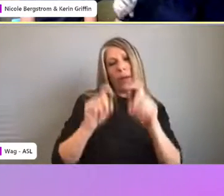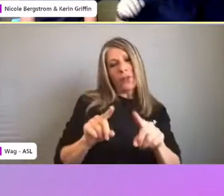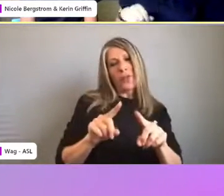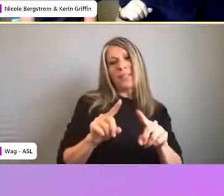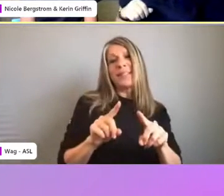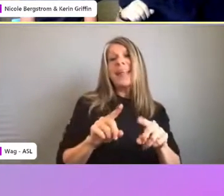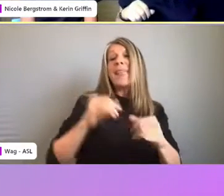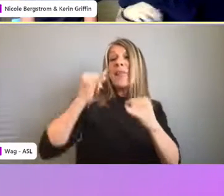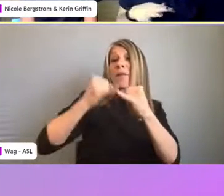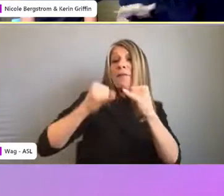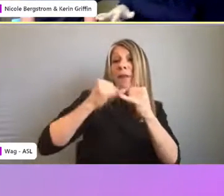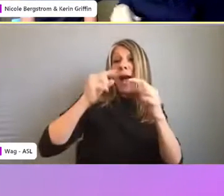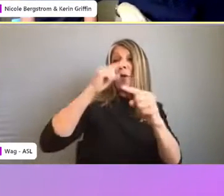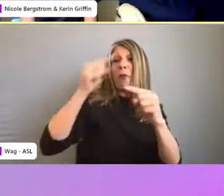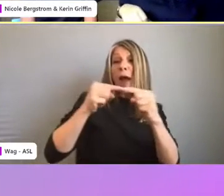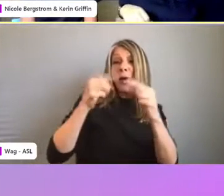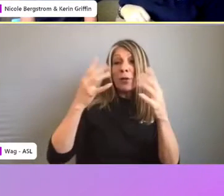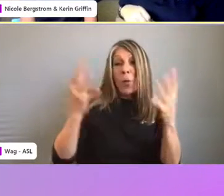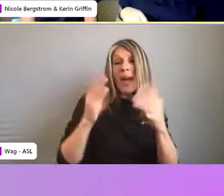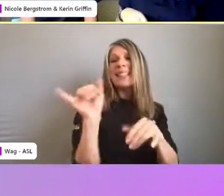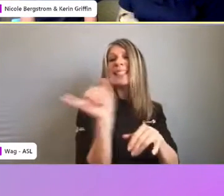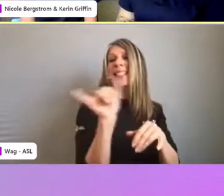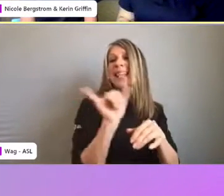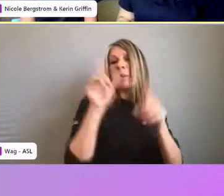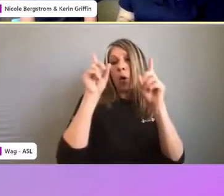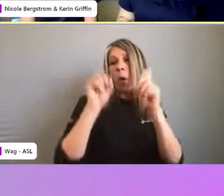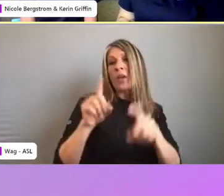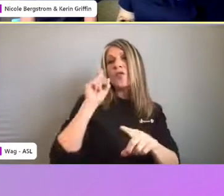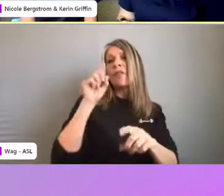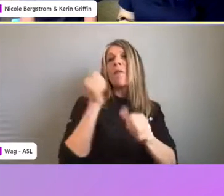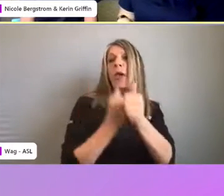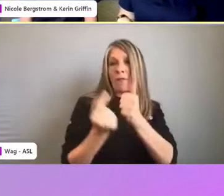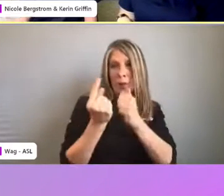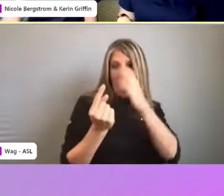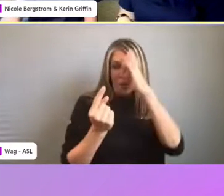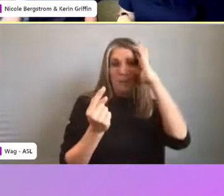And then the final round was the same question for everybody.